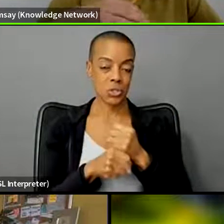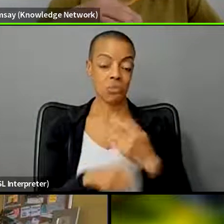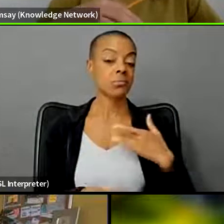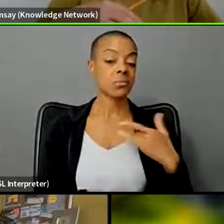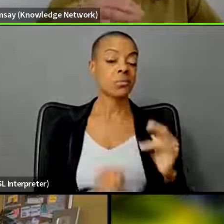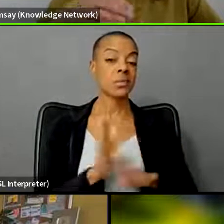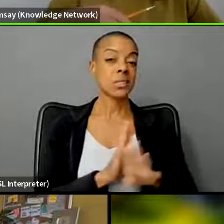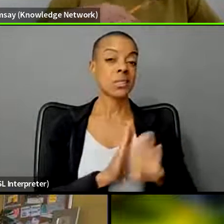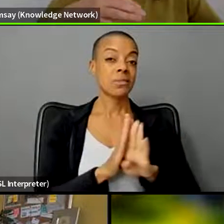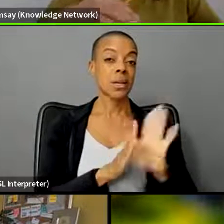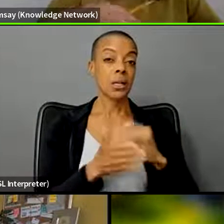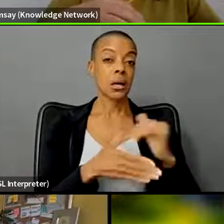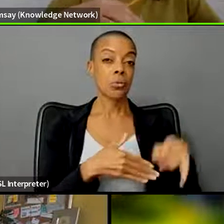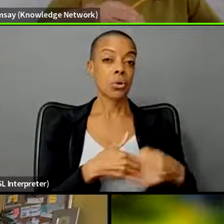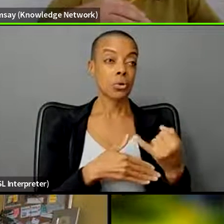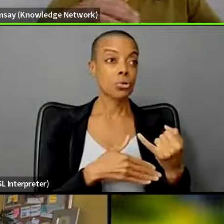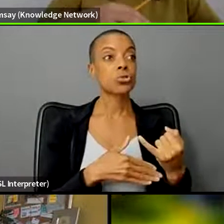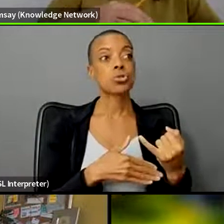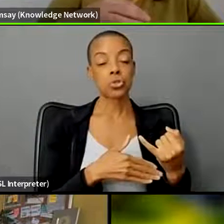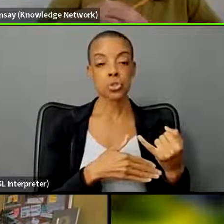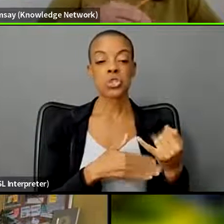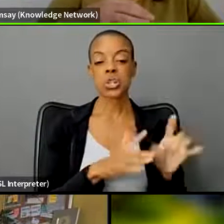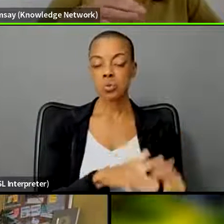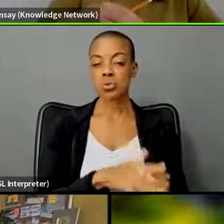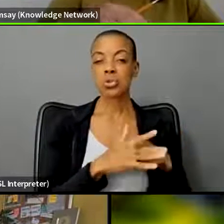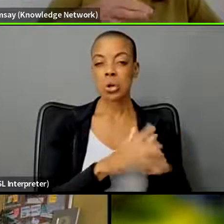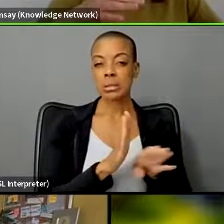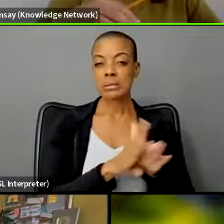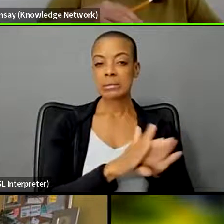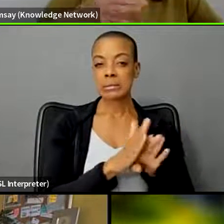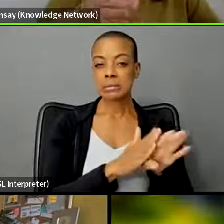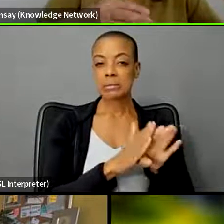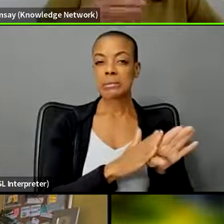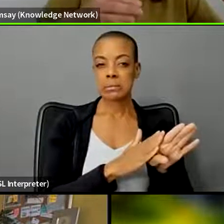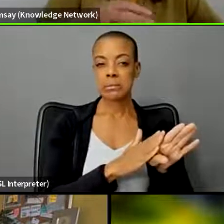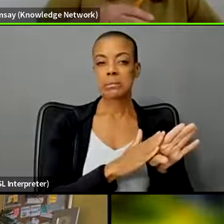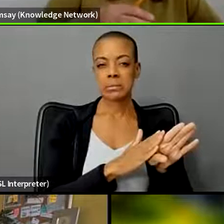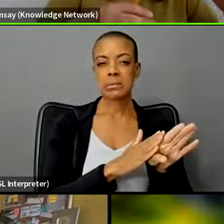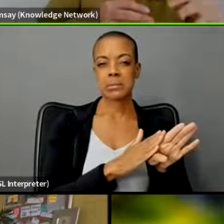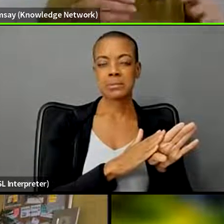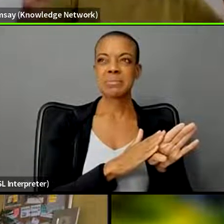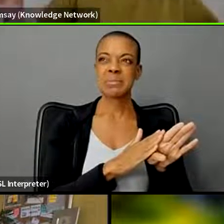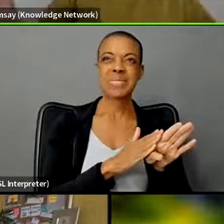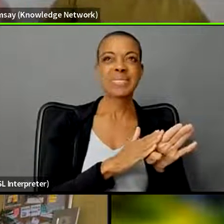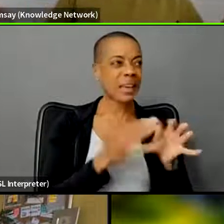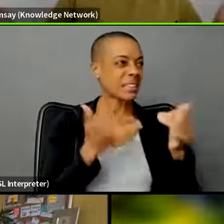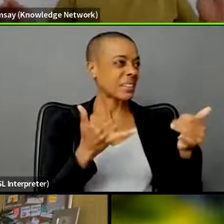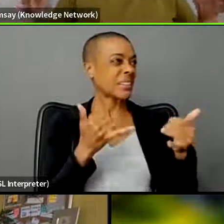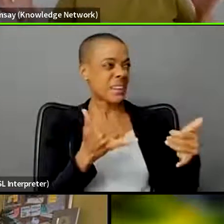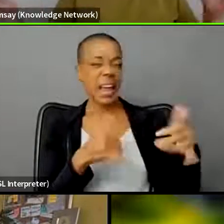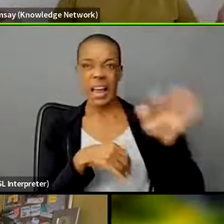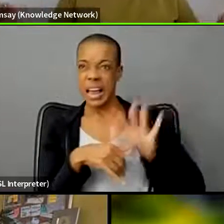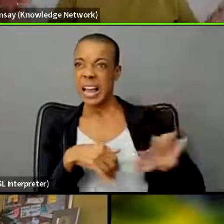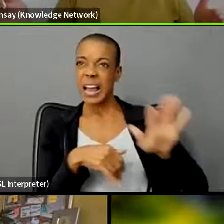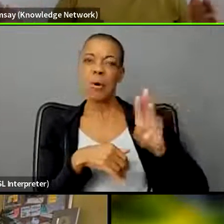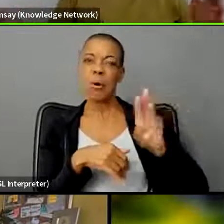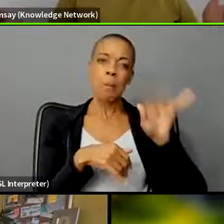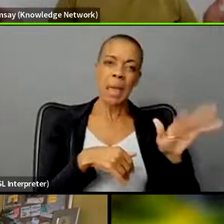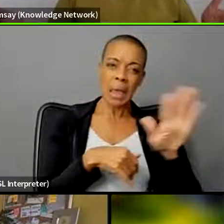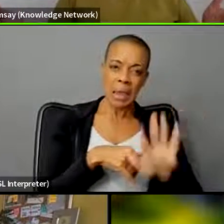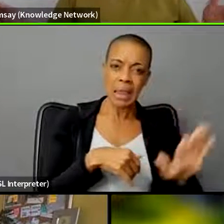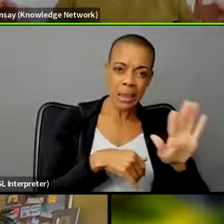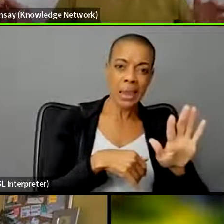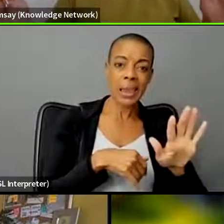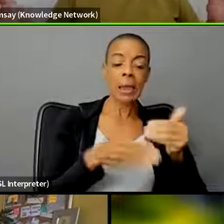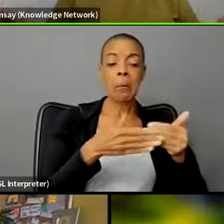project, we'll get into the development phase kind of similar, like this time of year, they'll have like potentially 8